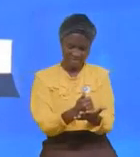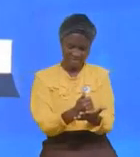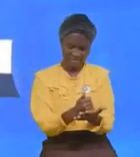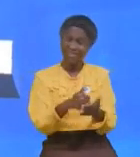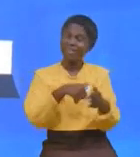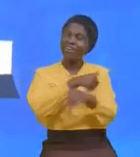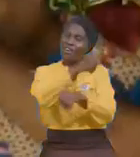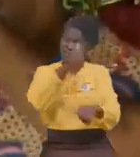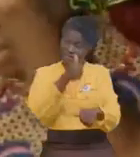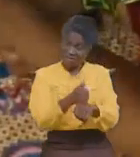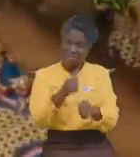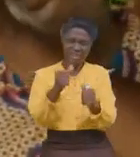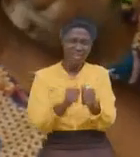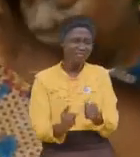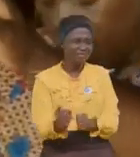Confirmation everywhere.